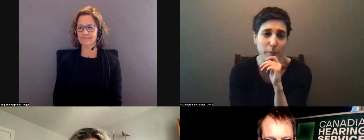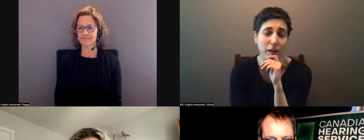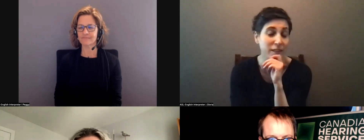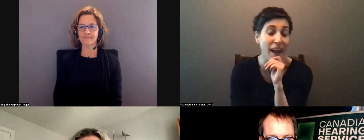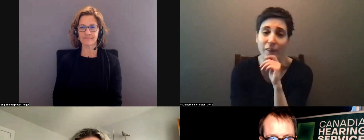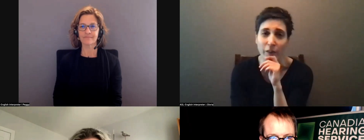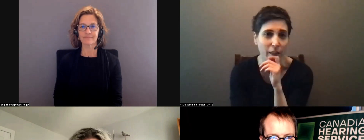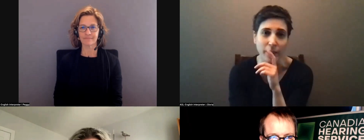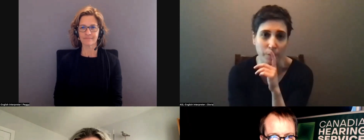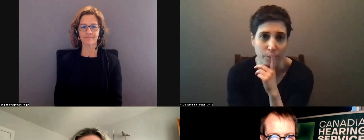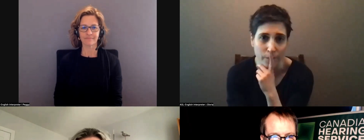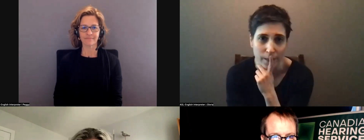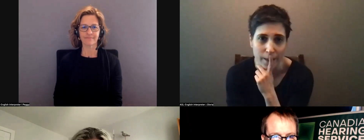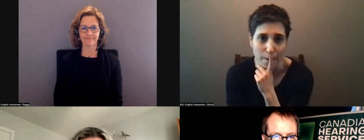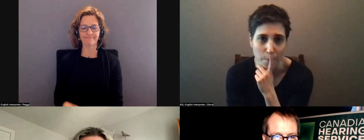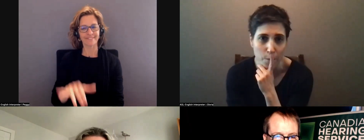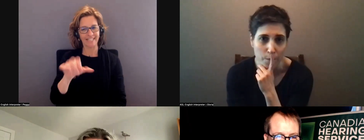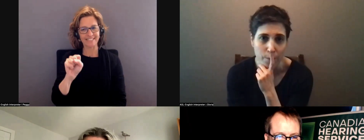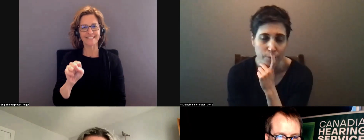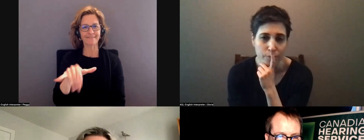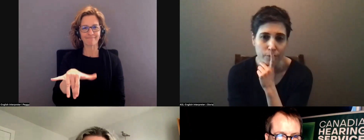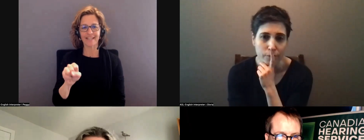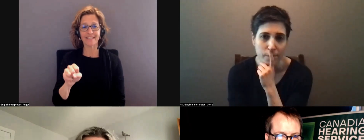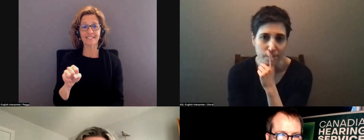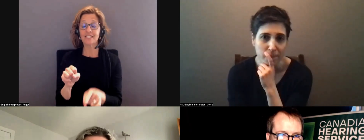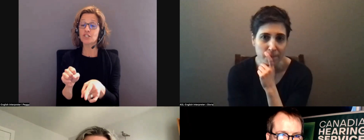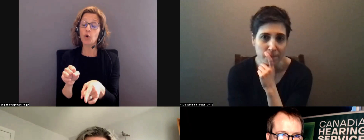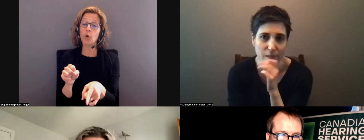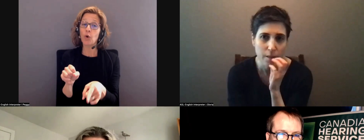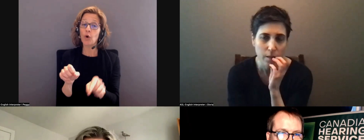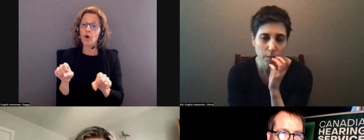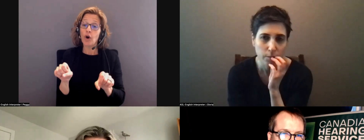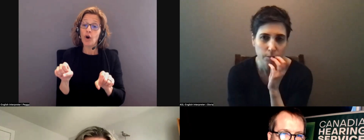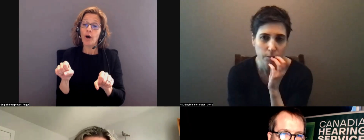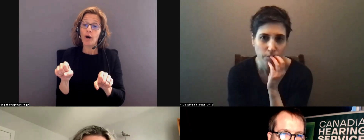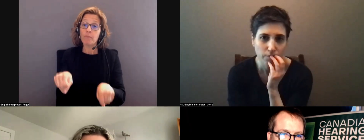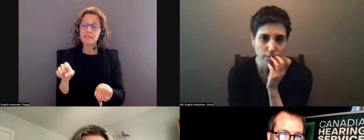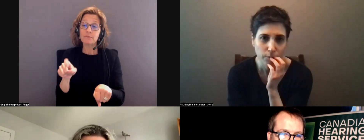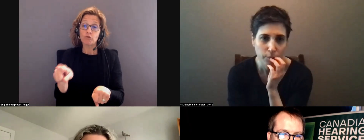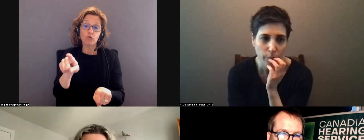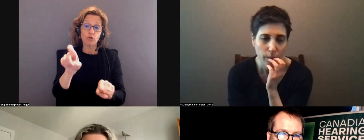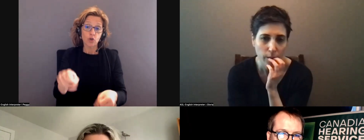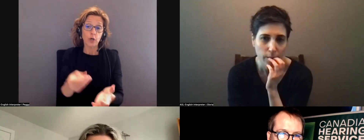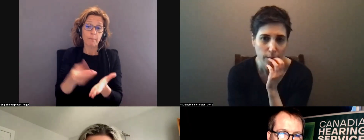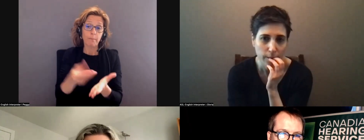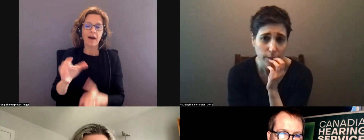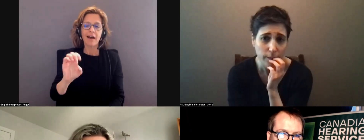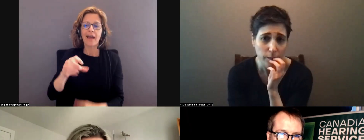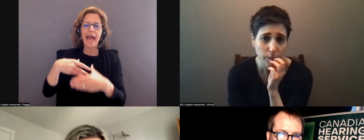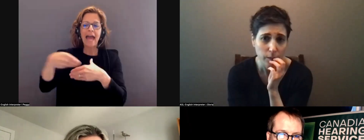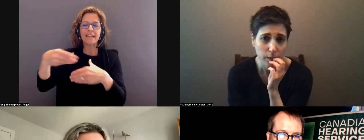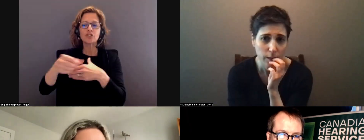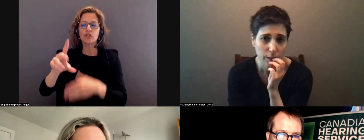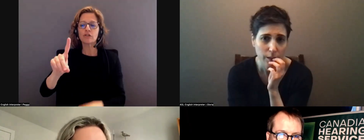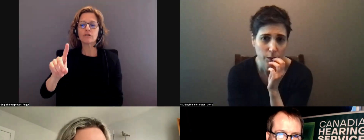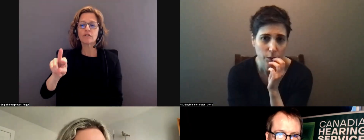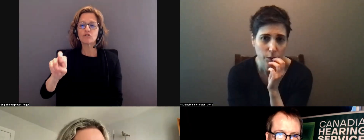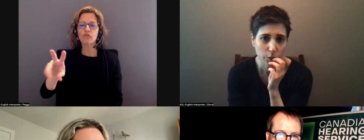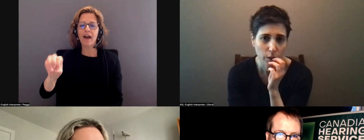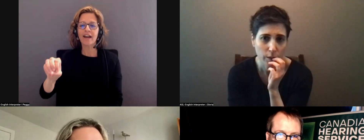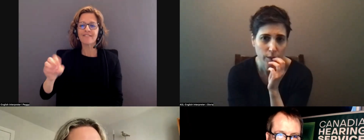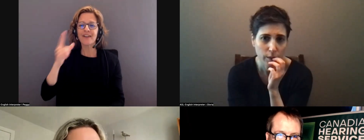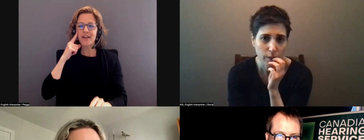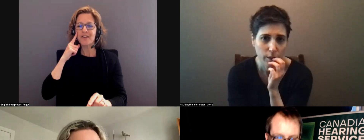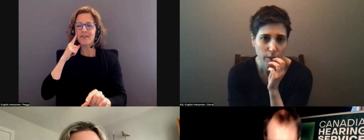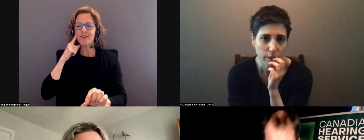just email, it's everything. Yes. Yeah. So it could be that you may also purchase external drive. So, something that you can plug